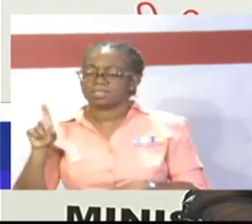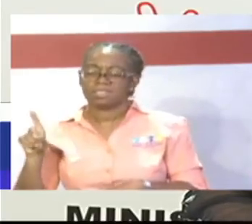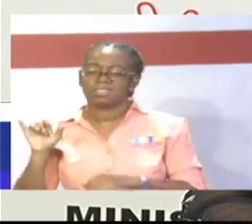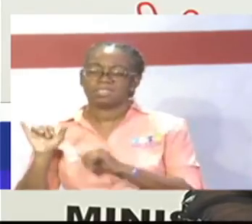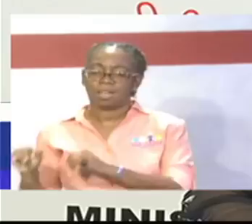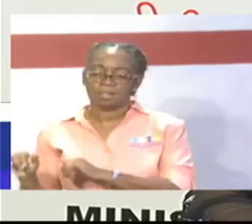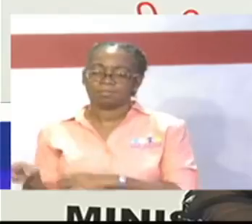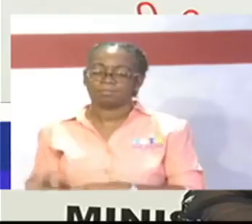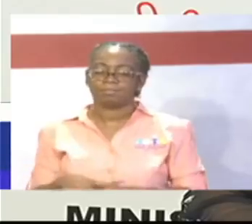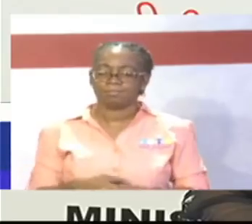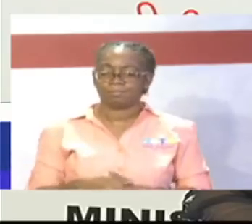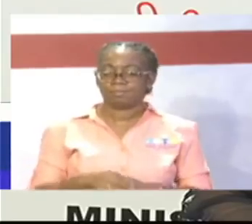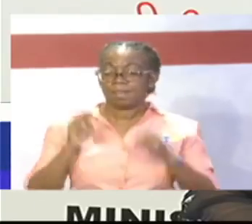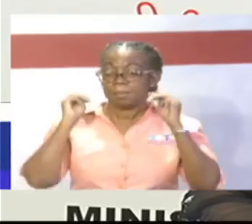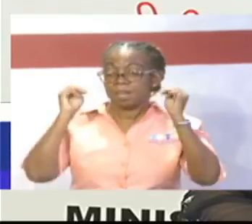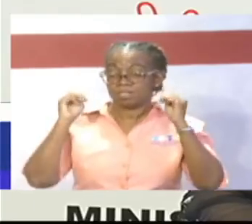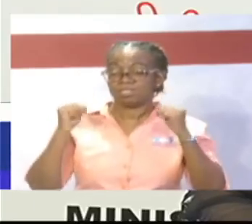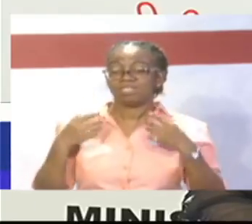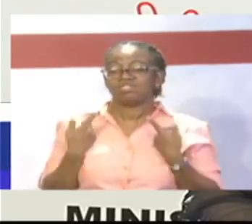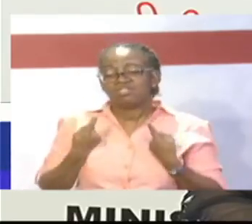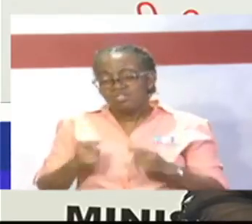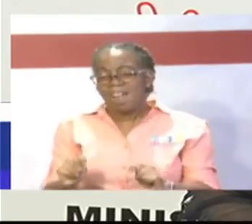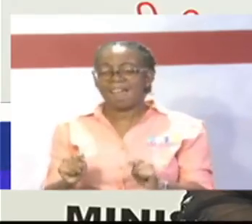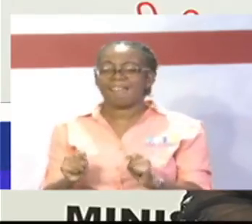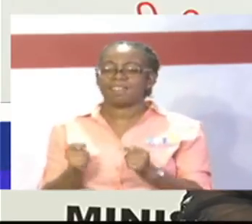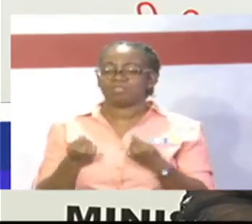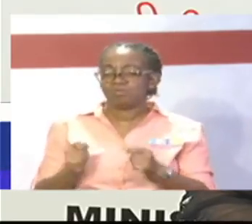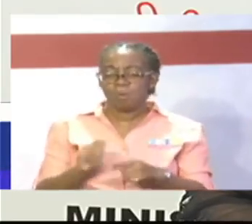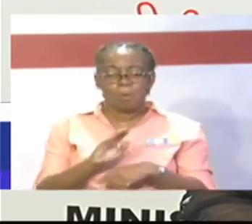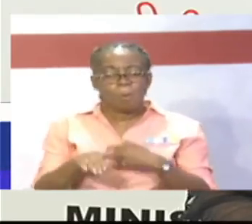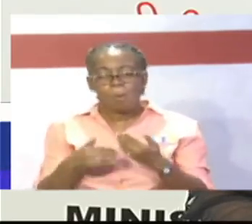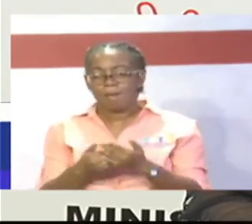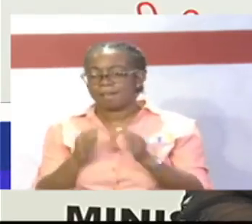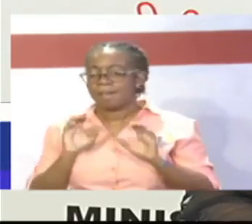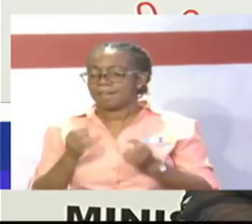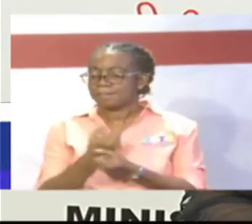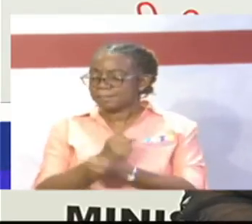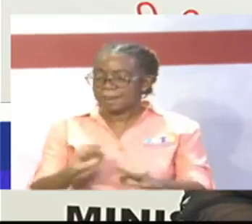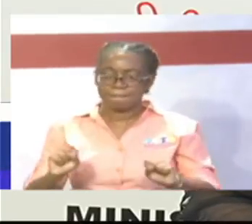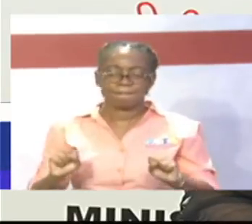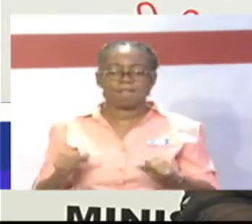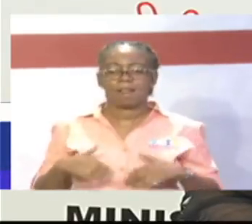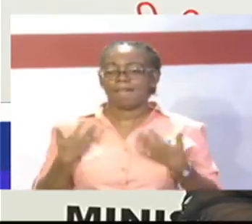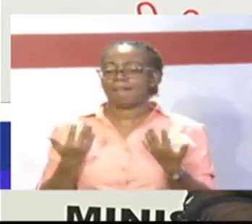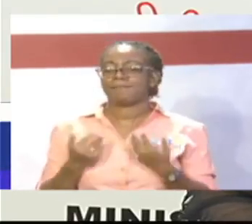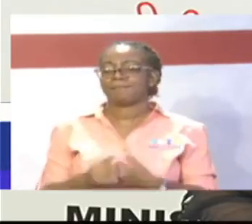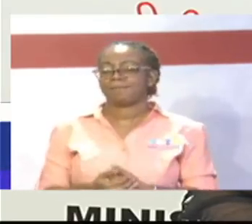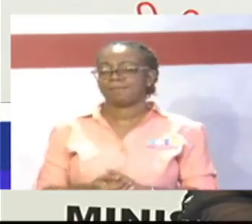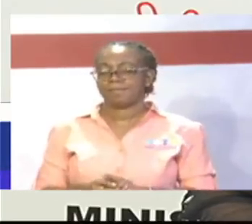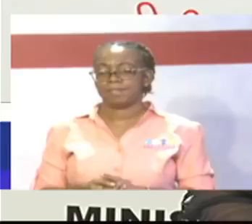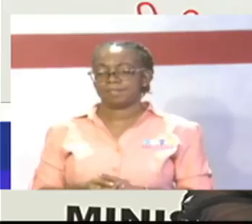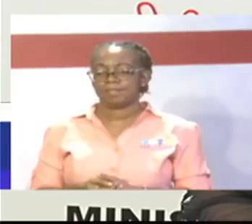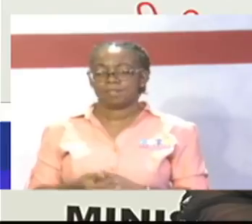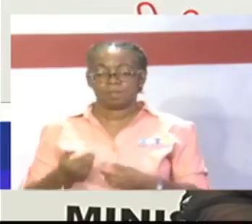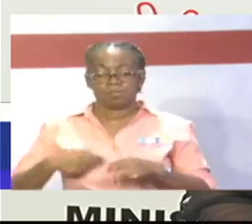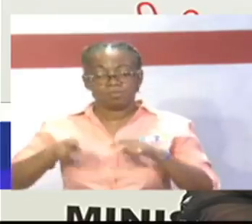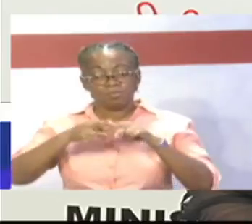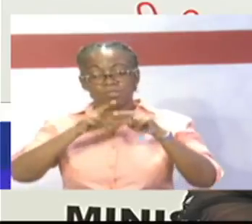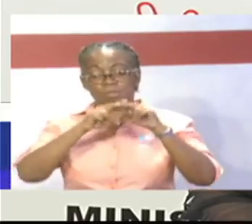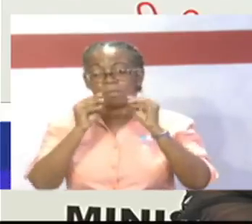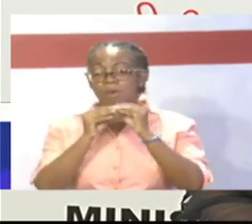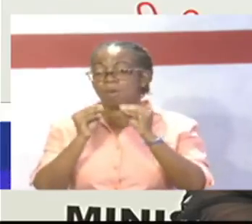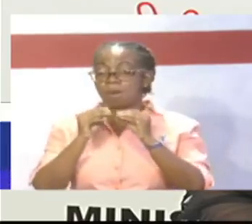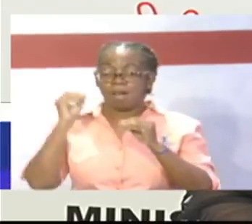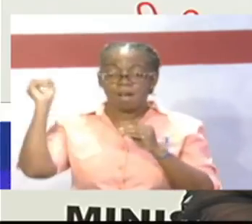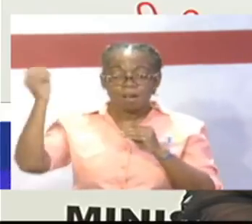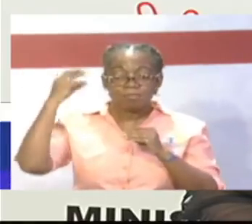RHA continues to do all that we can to save lives. We are reallocating resources. We have increased the number of